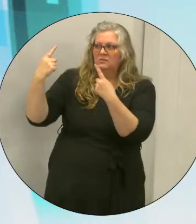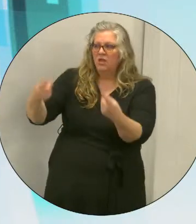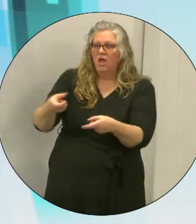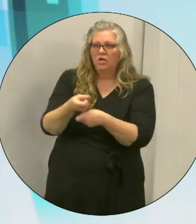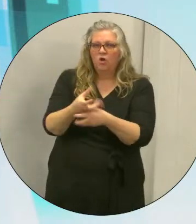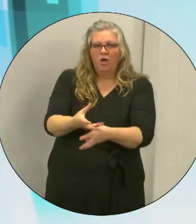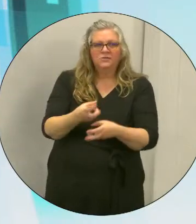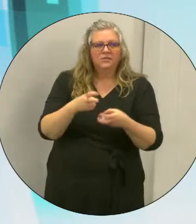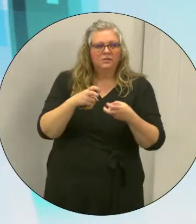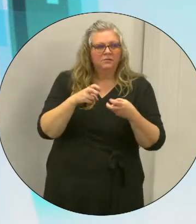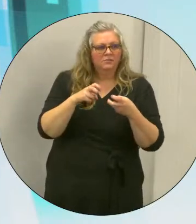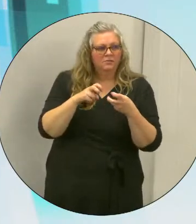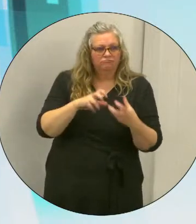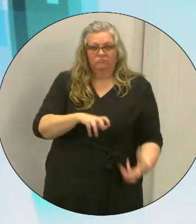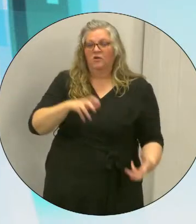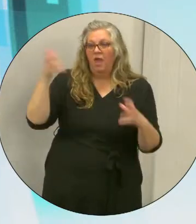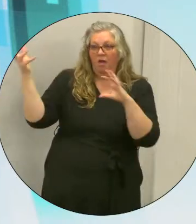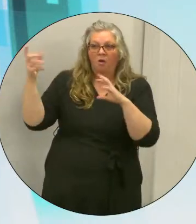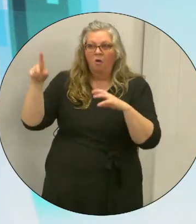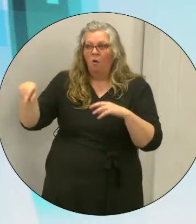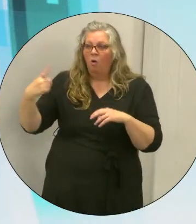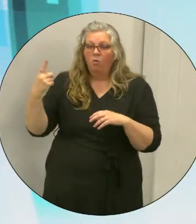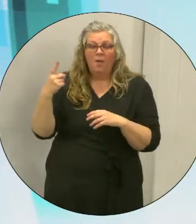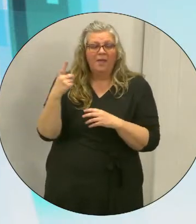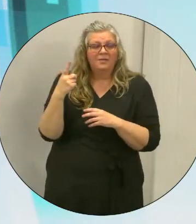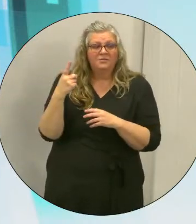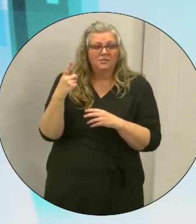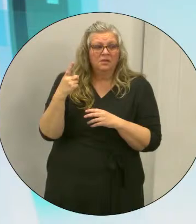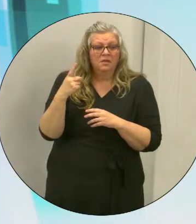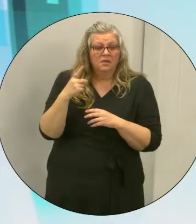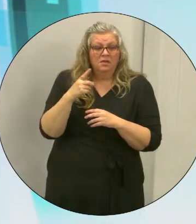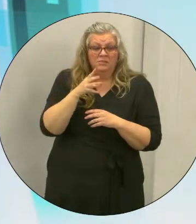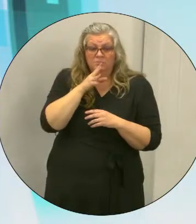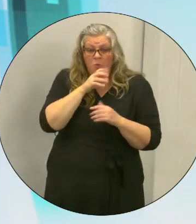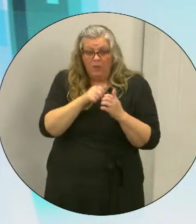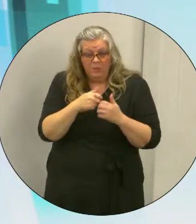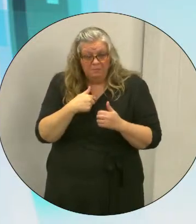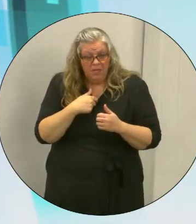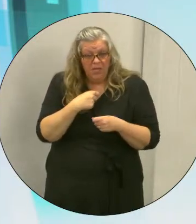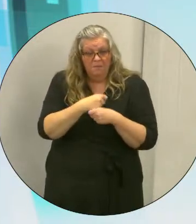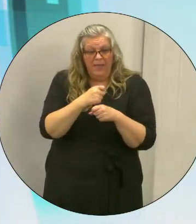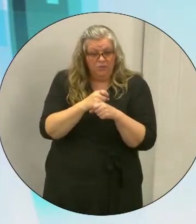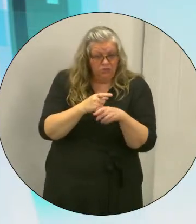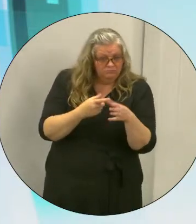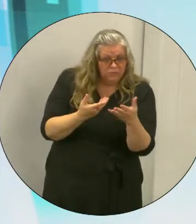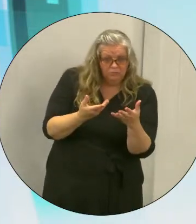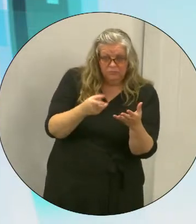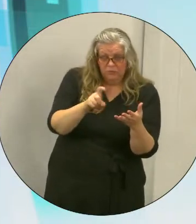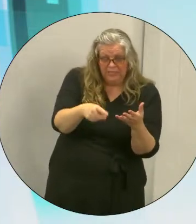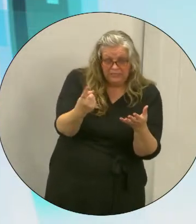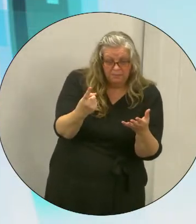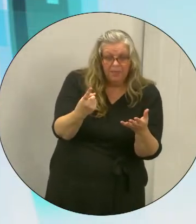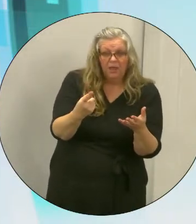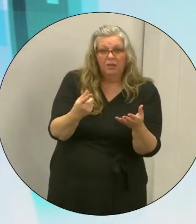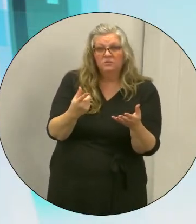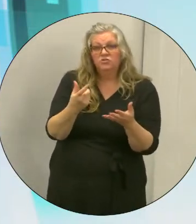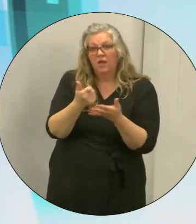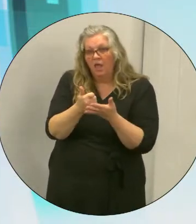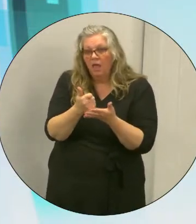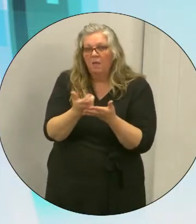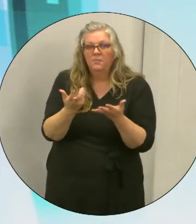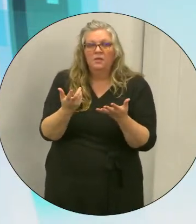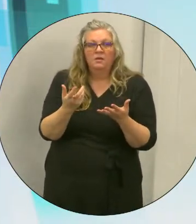has always spoken to me. She's always made sure that I've had what I've needed when I've gone looking for things or